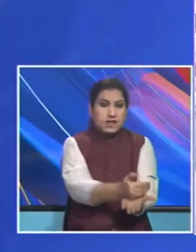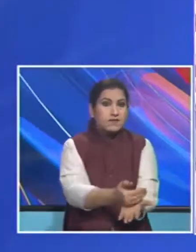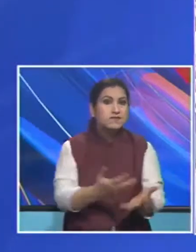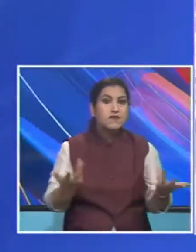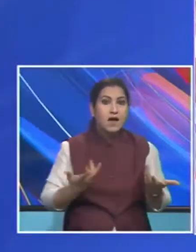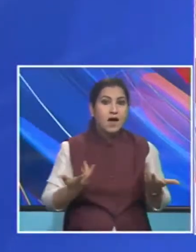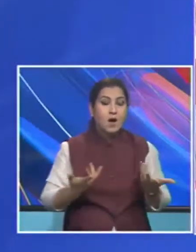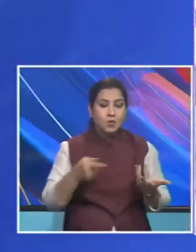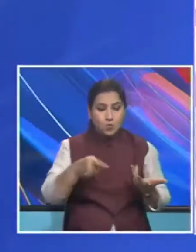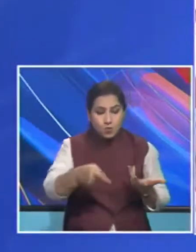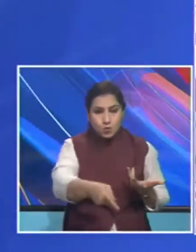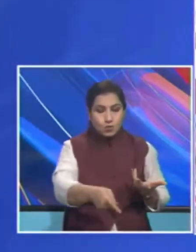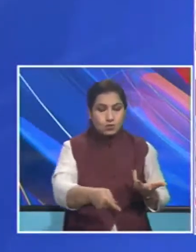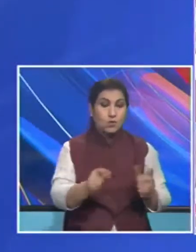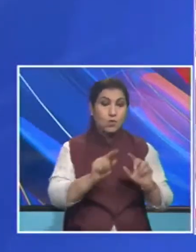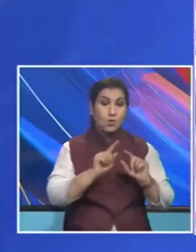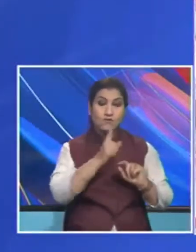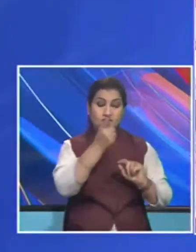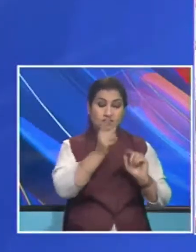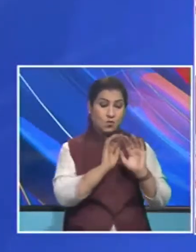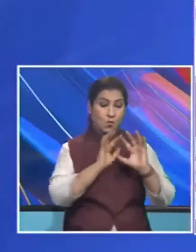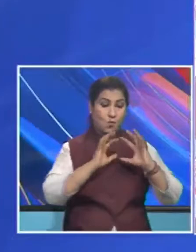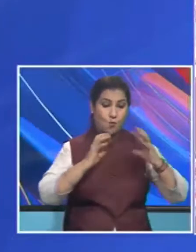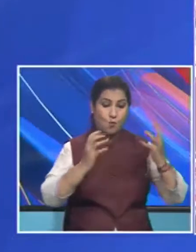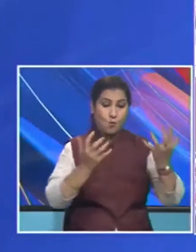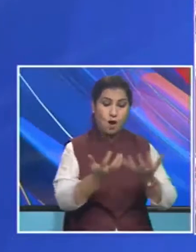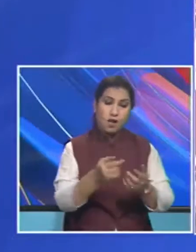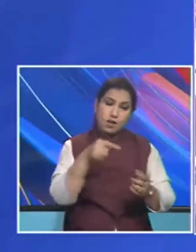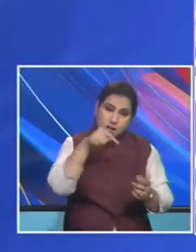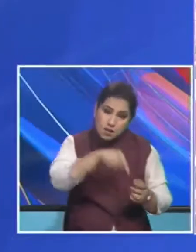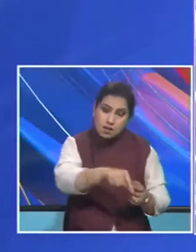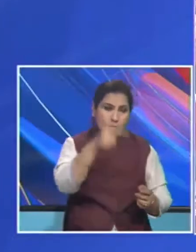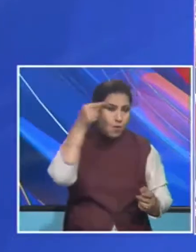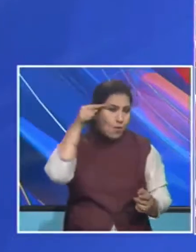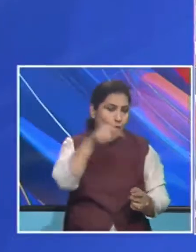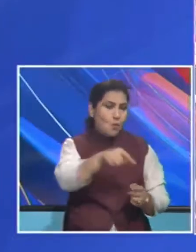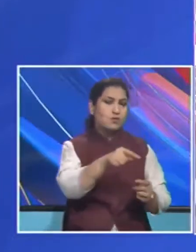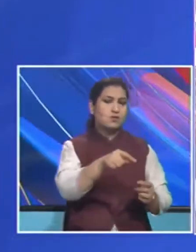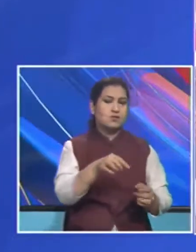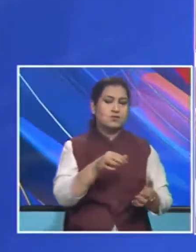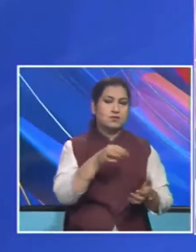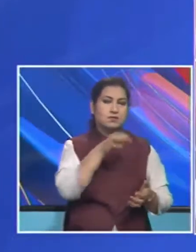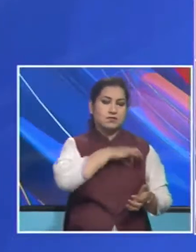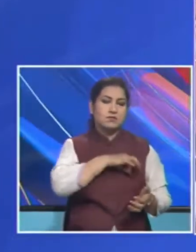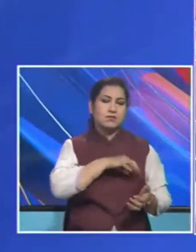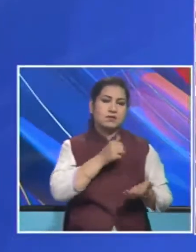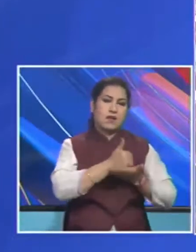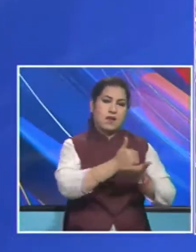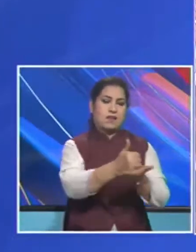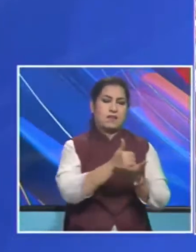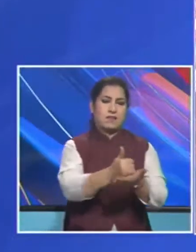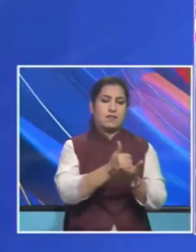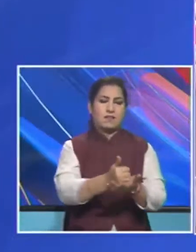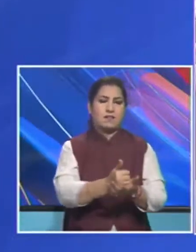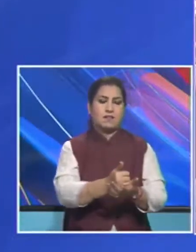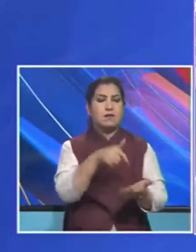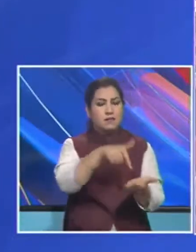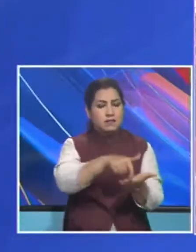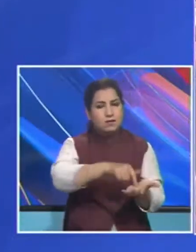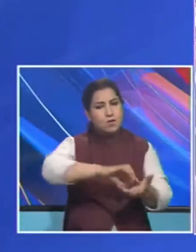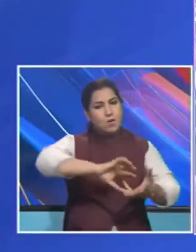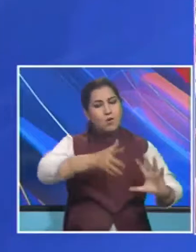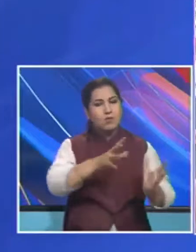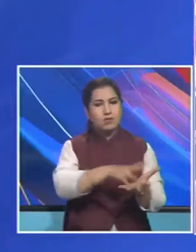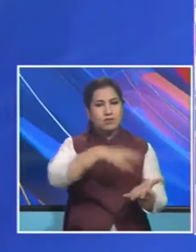the world is far greater than one's own interest. With the spirit of welfare of the world,